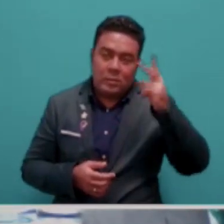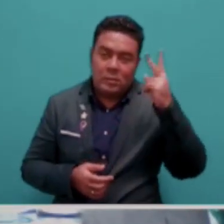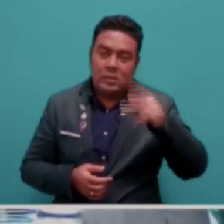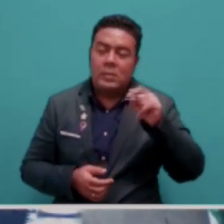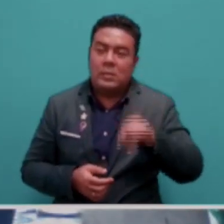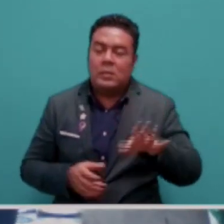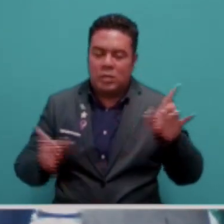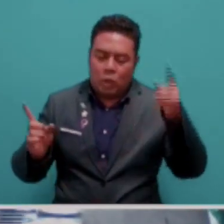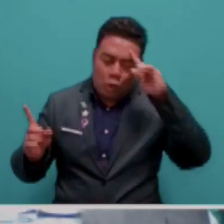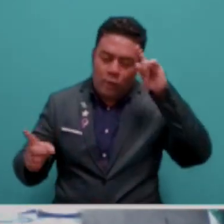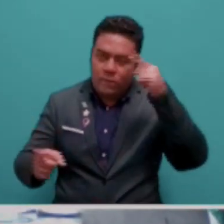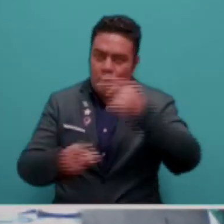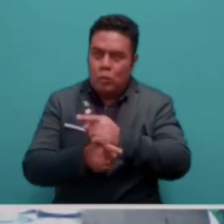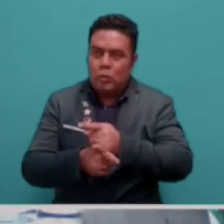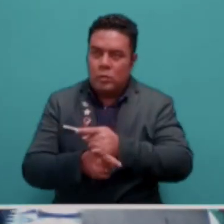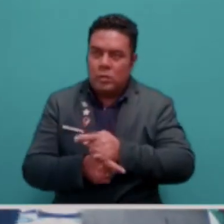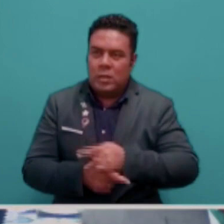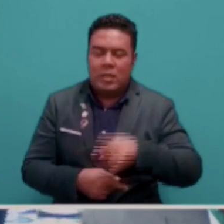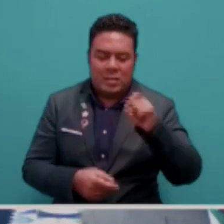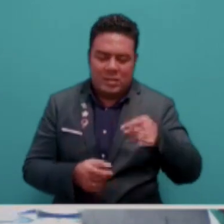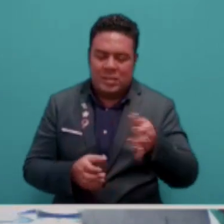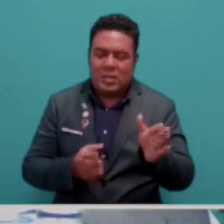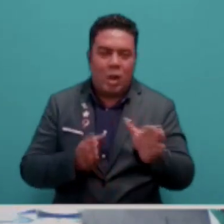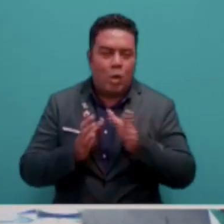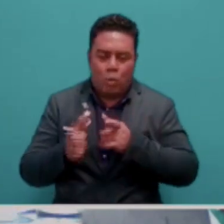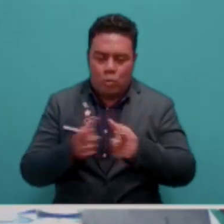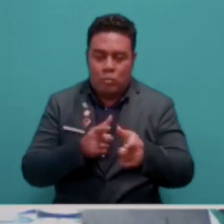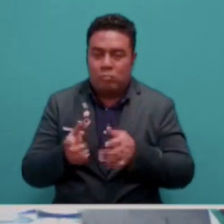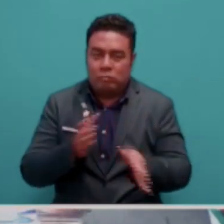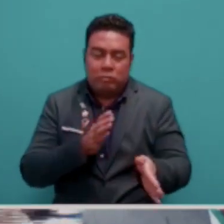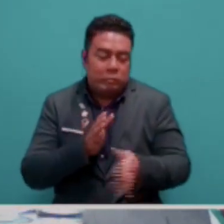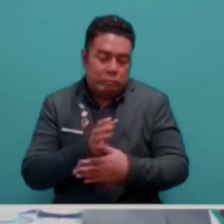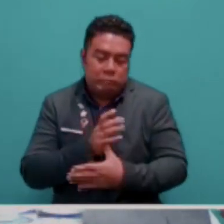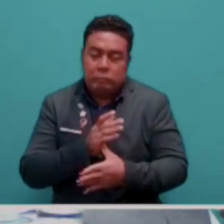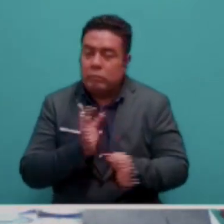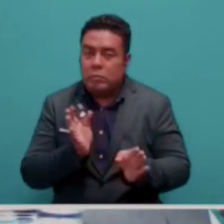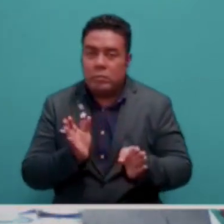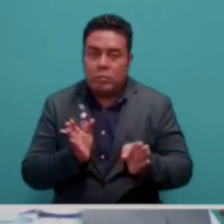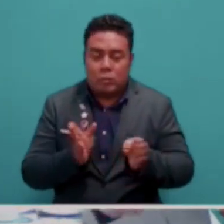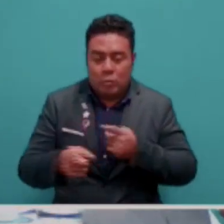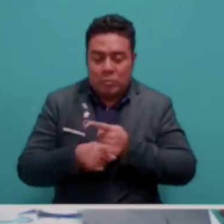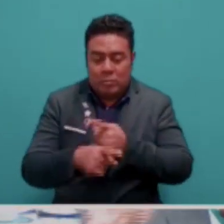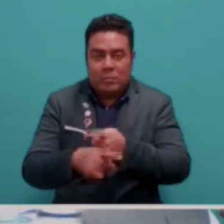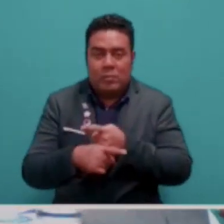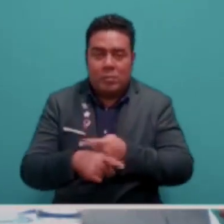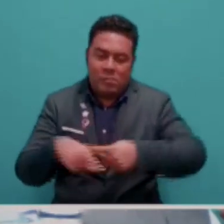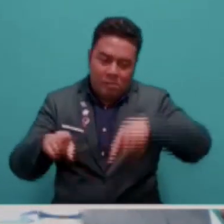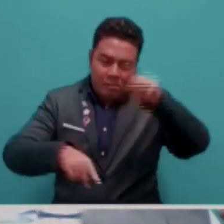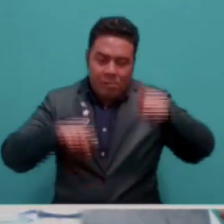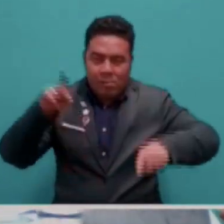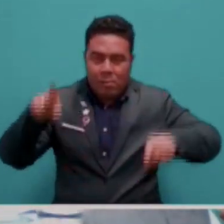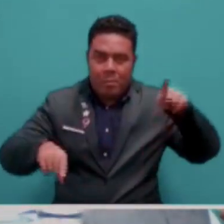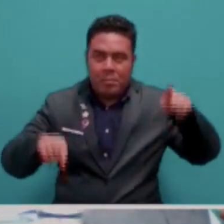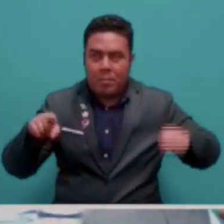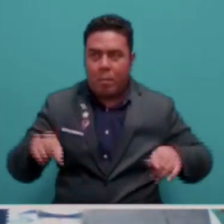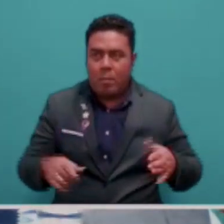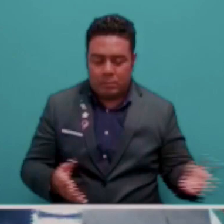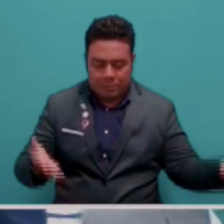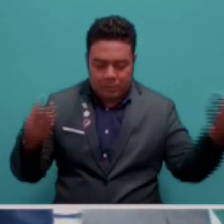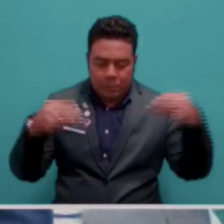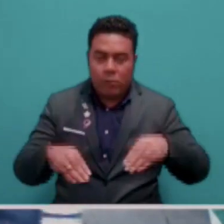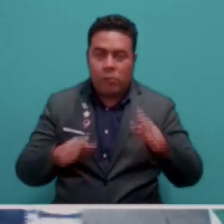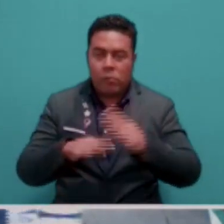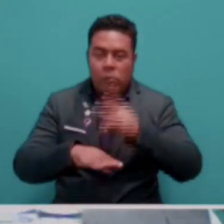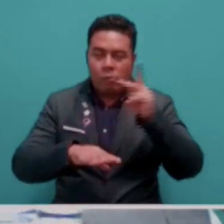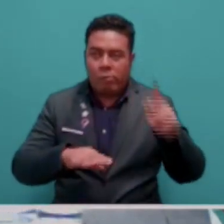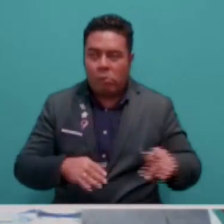is a confused government. This is a rudderless government. Where do you stand? There is a lot of inconsistency in the things that you bring into the floor of this